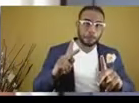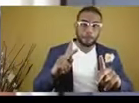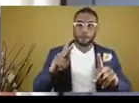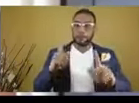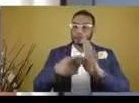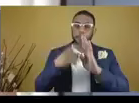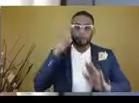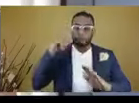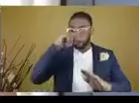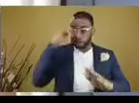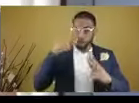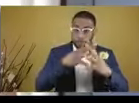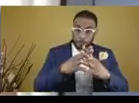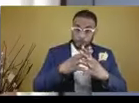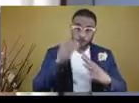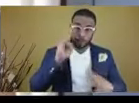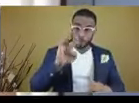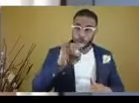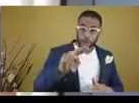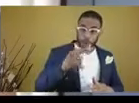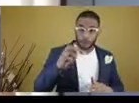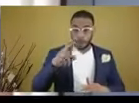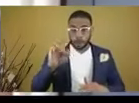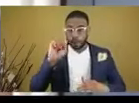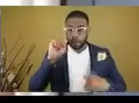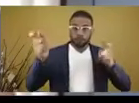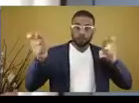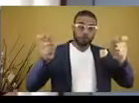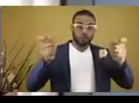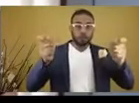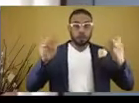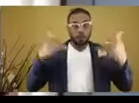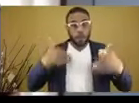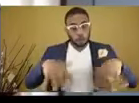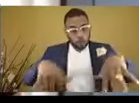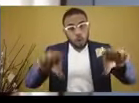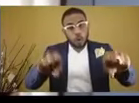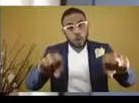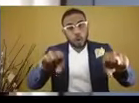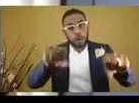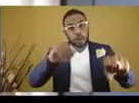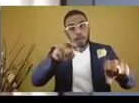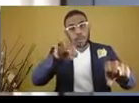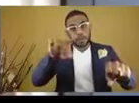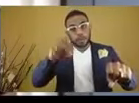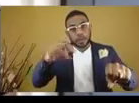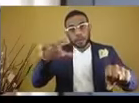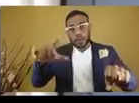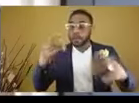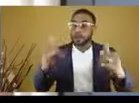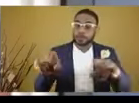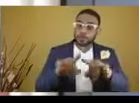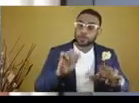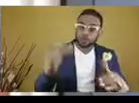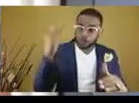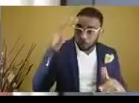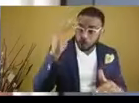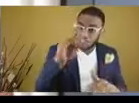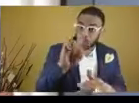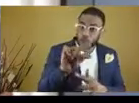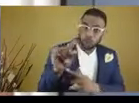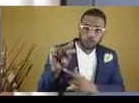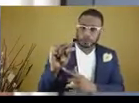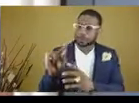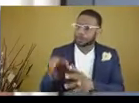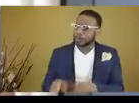America for the Biden-Harris administration. I am your host, Jemele Hill. Now, as we all know, 2020 was a pivotal